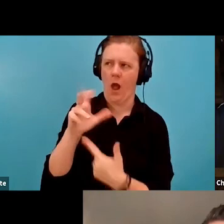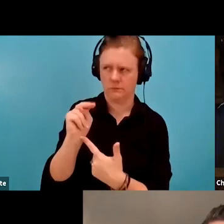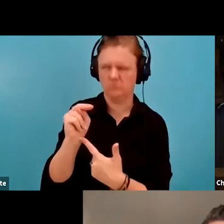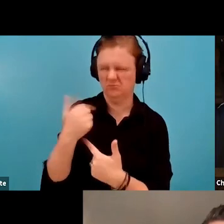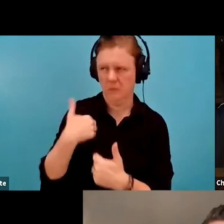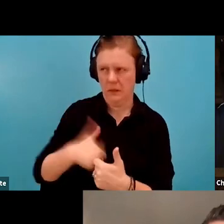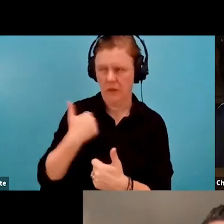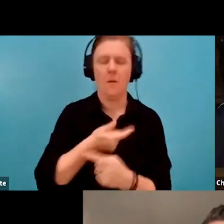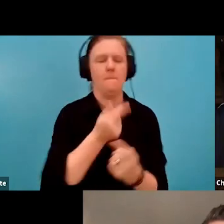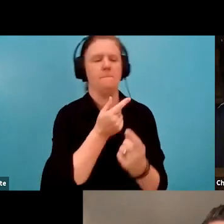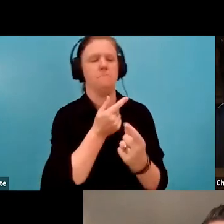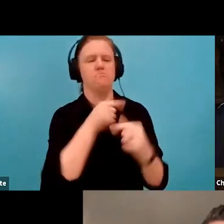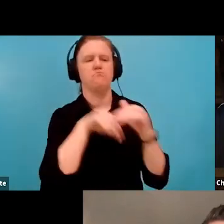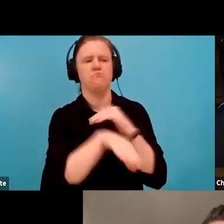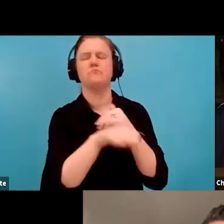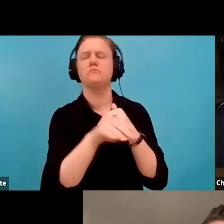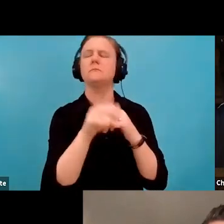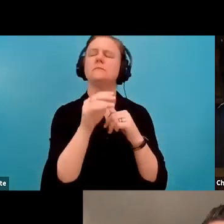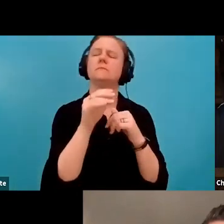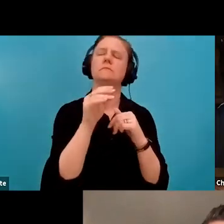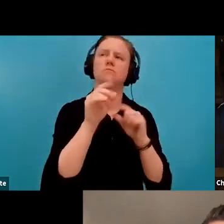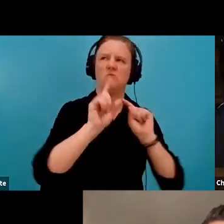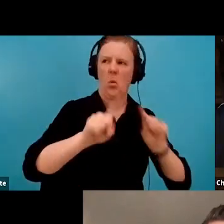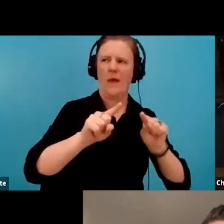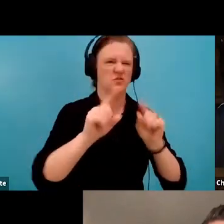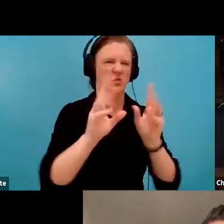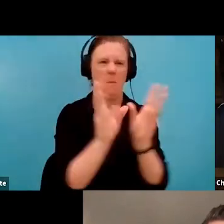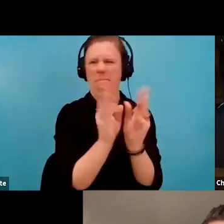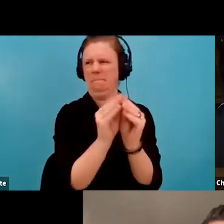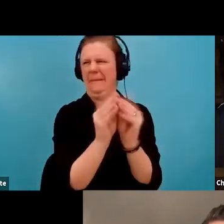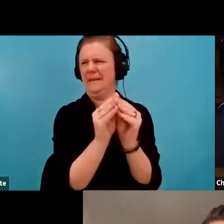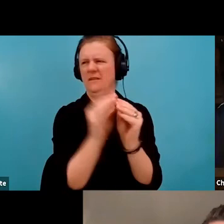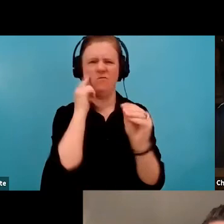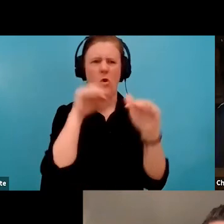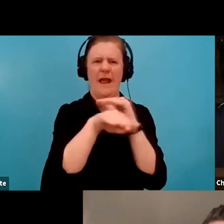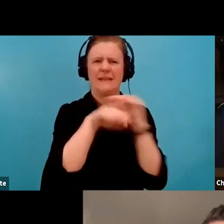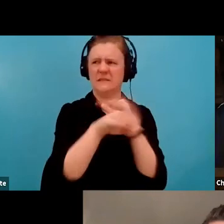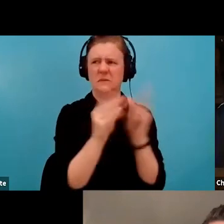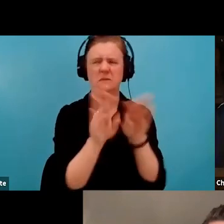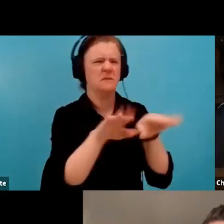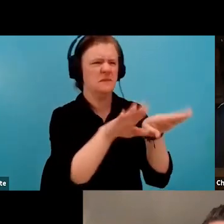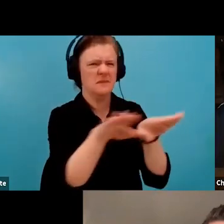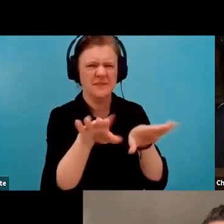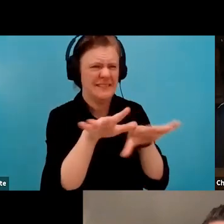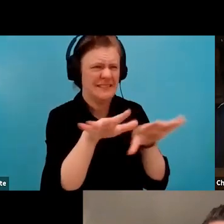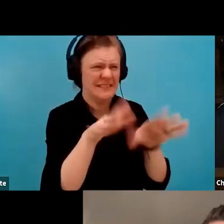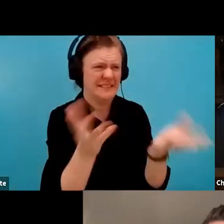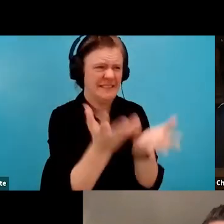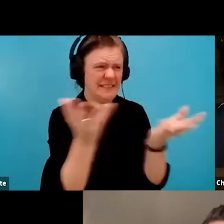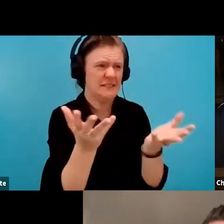and met, well, I asked around. There were people there I had already interviewed and said, is there anyone here